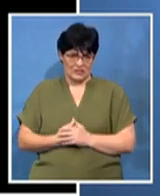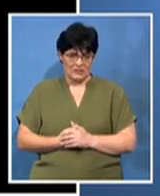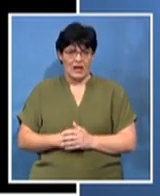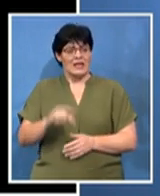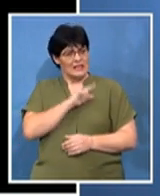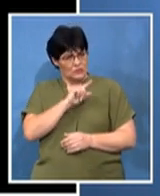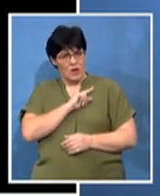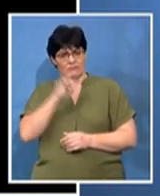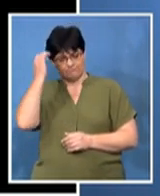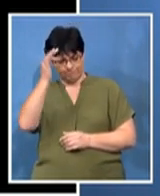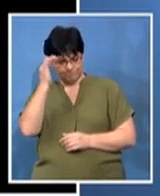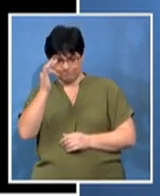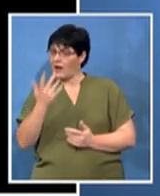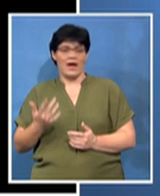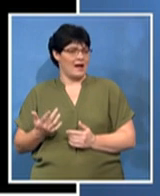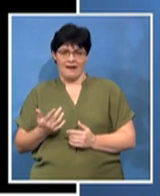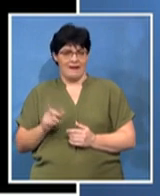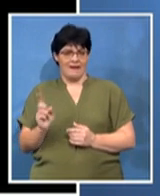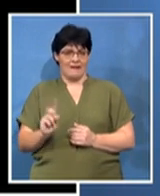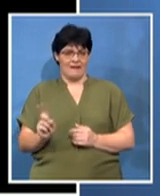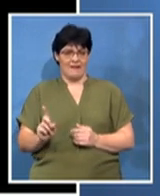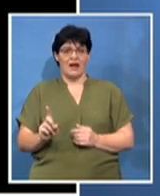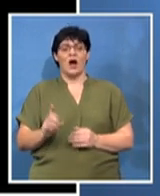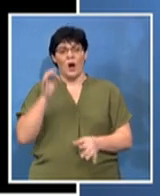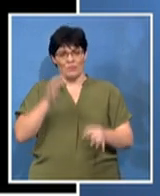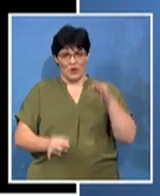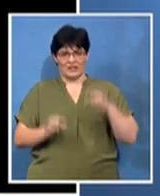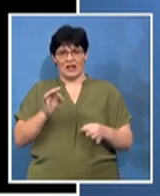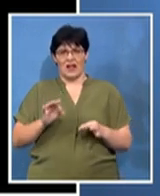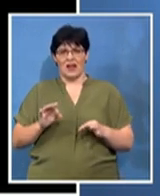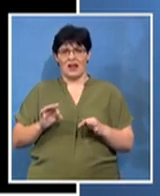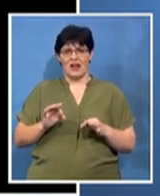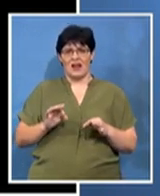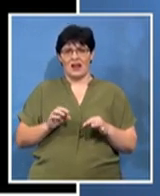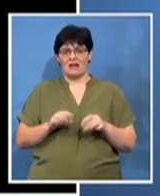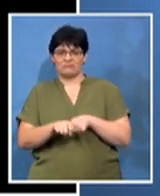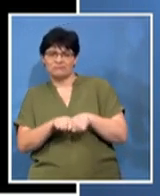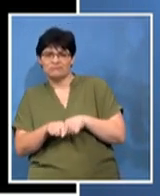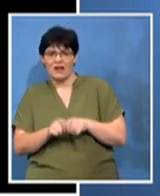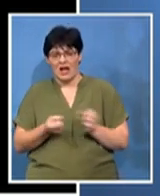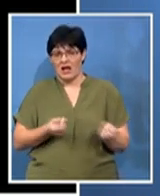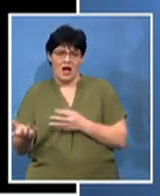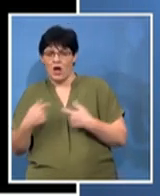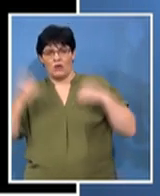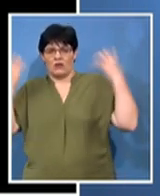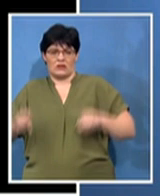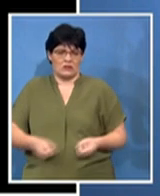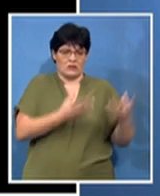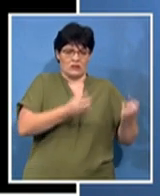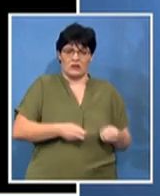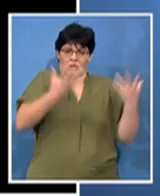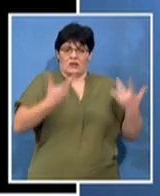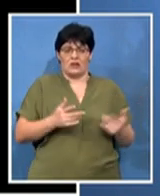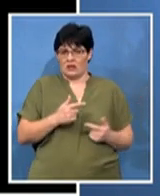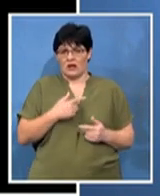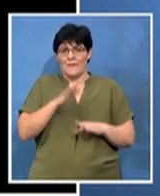be political gaming and ball tossing, as opposed to actually being based and founded on the fact that we actually